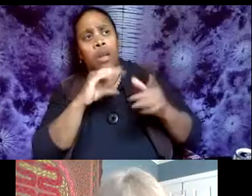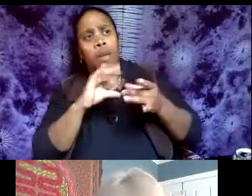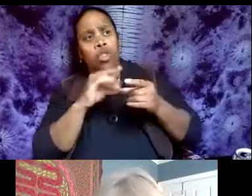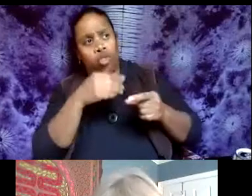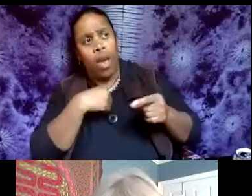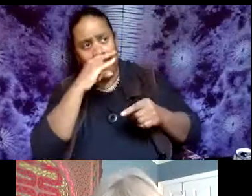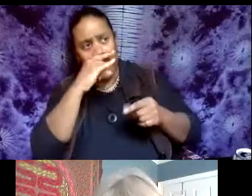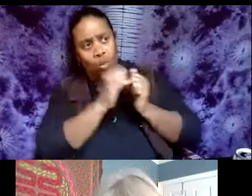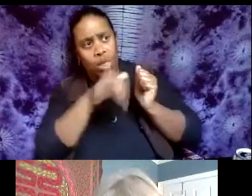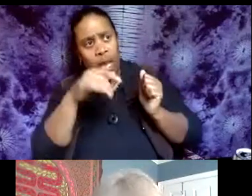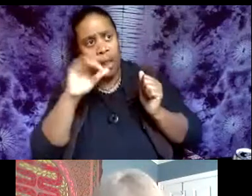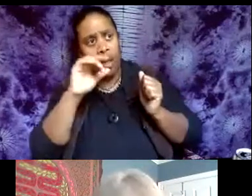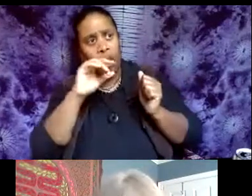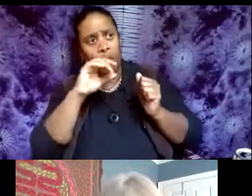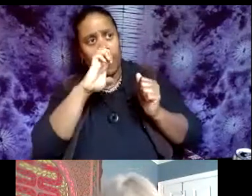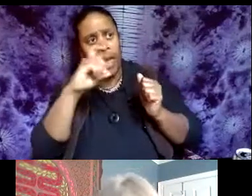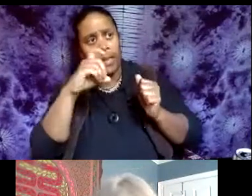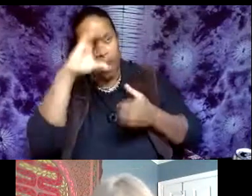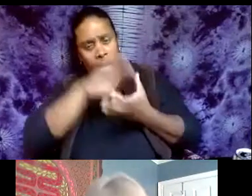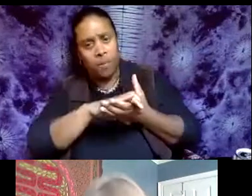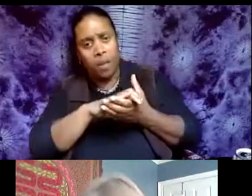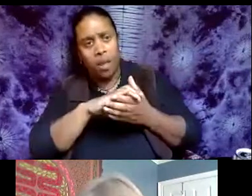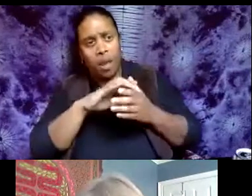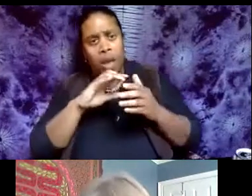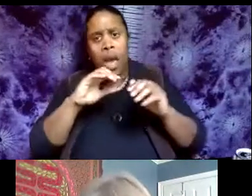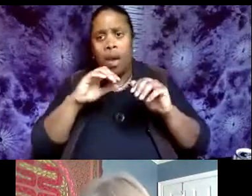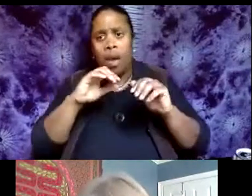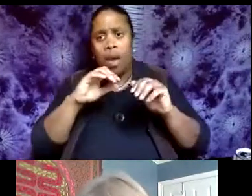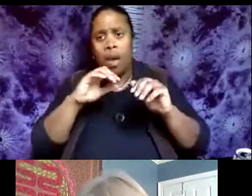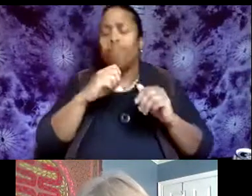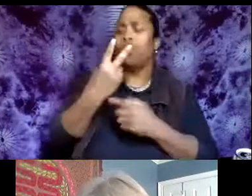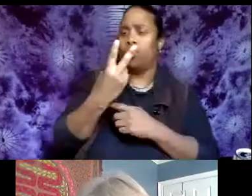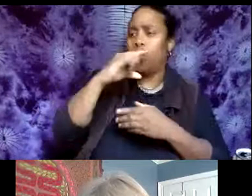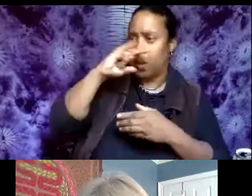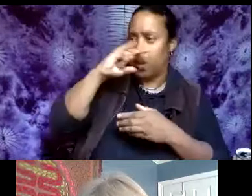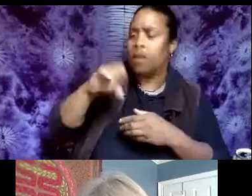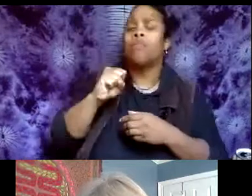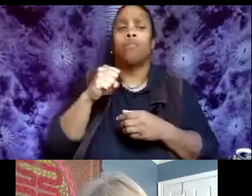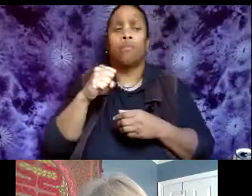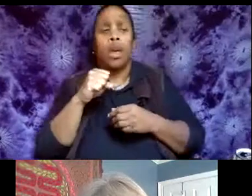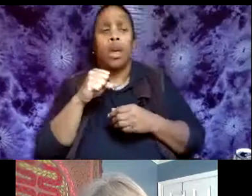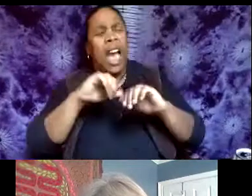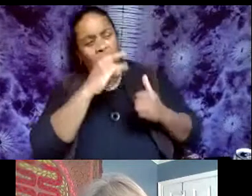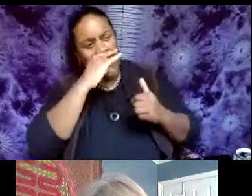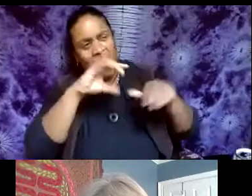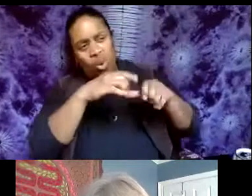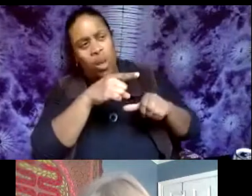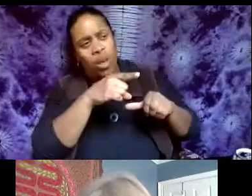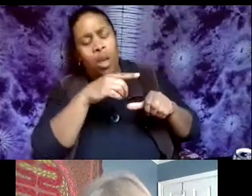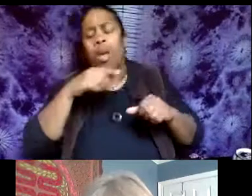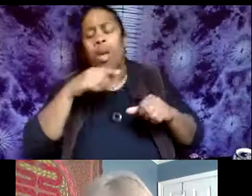that was narcissistic? Yeah, I had 2 kids. And how are your kids doing in terms of narcissism? How old are they? And What's happening for They're them? 12 and 13.